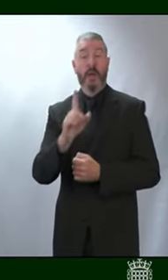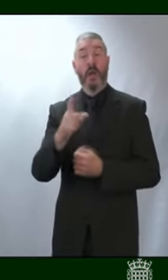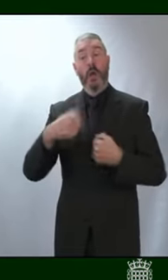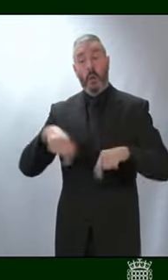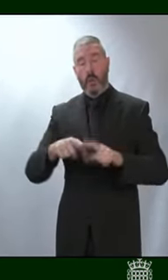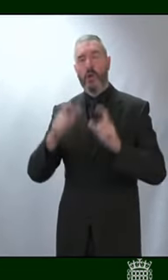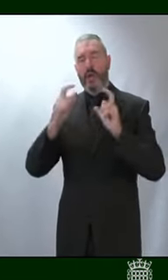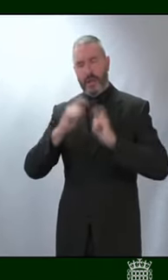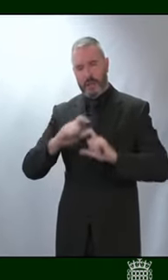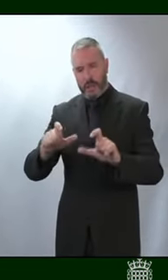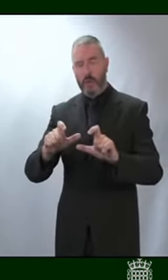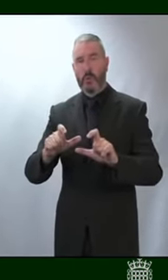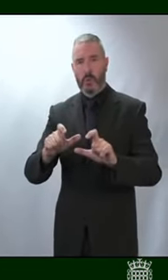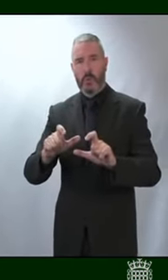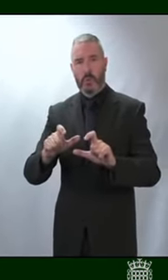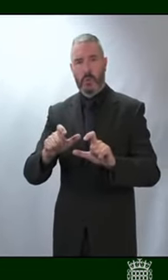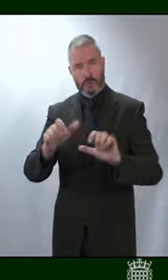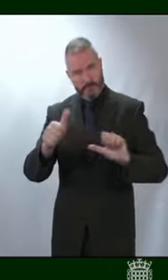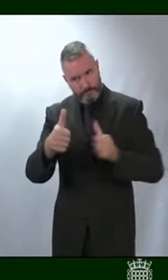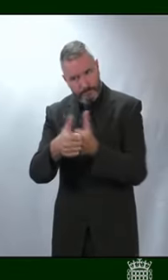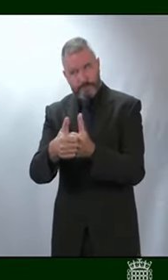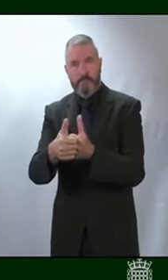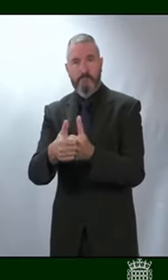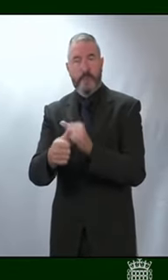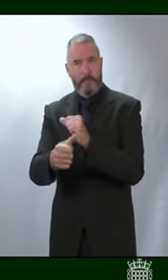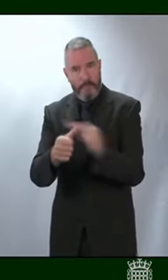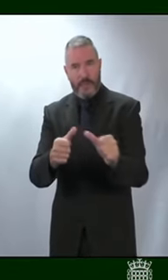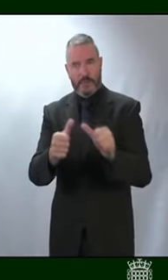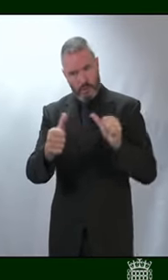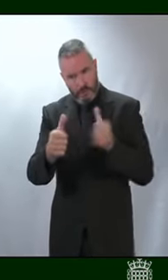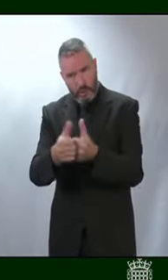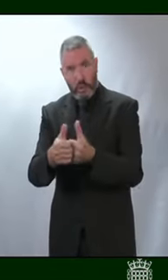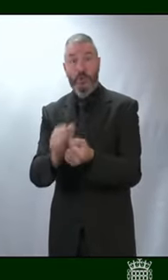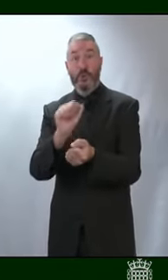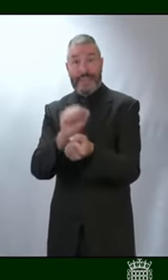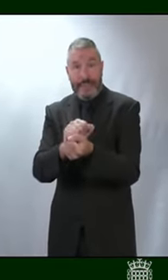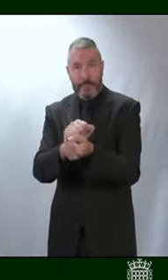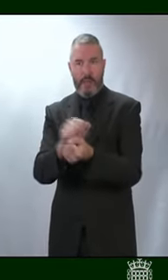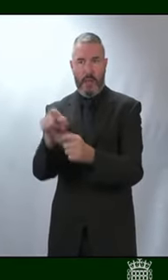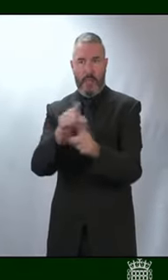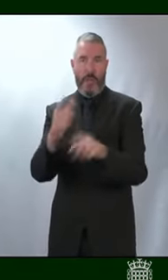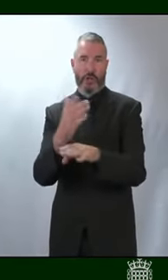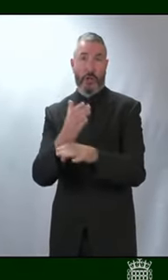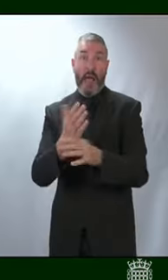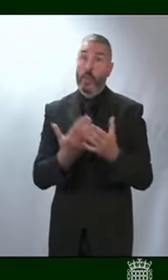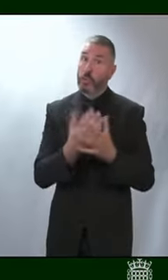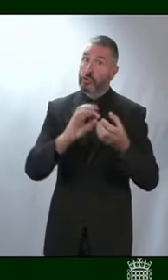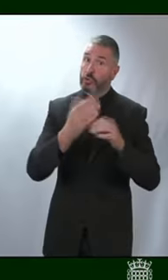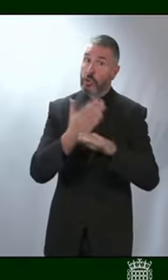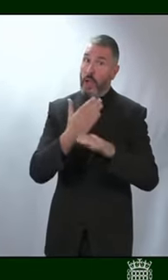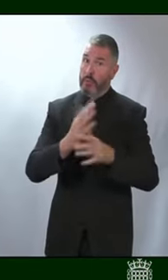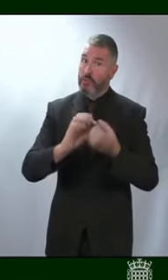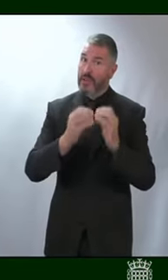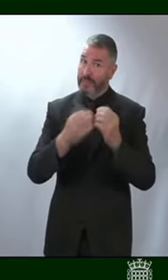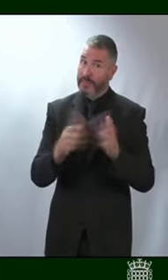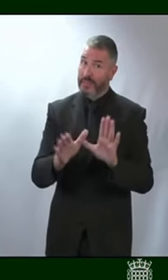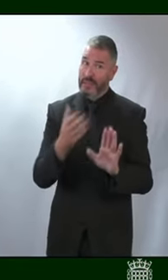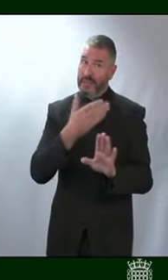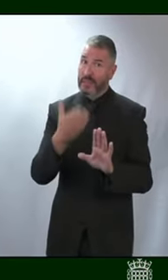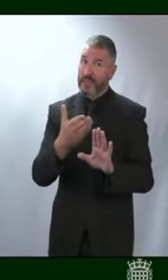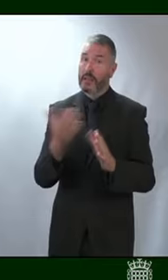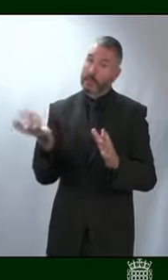continue to provide the best support we can possibly give to keep people, get people, and new jobs are being created, Mr. Speaker, get people into